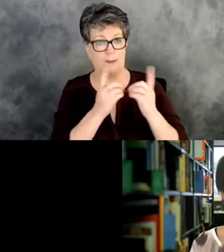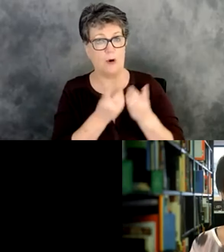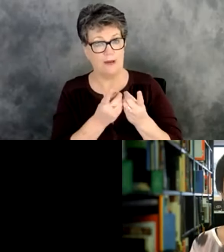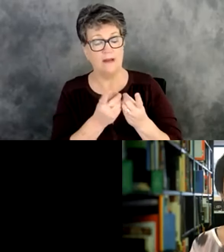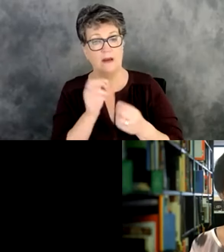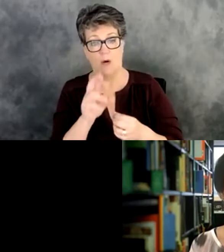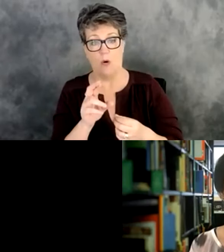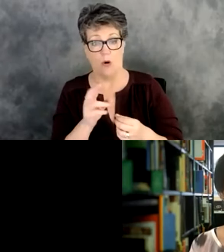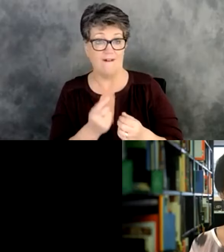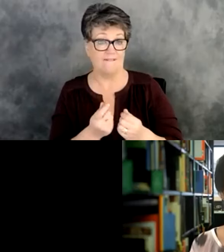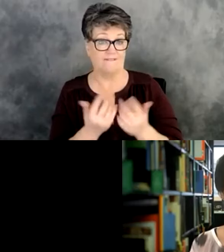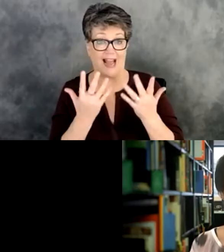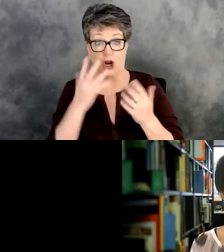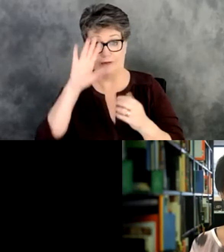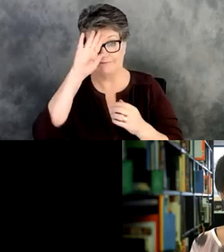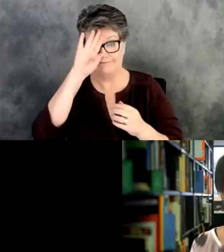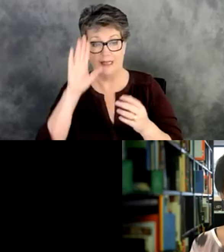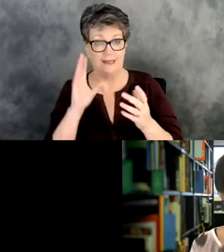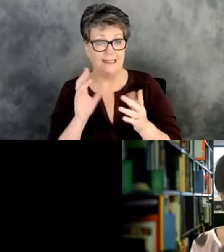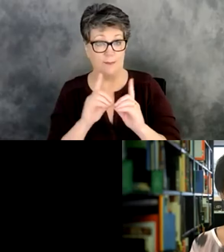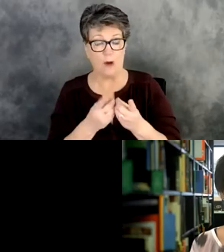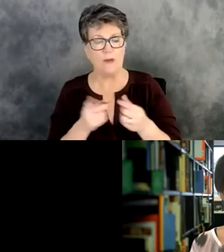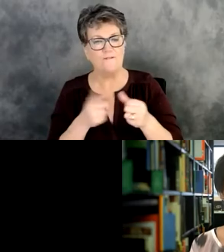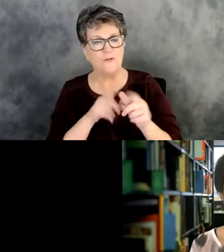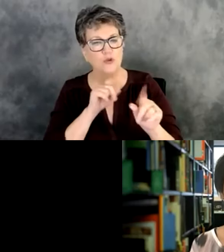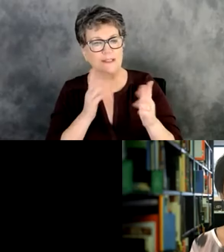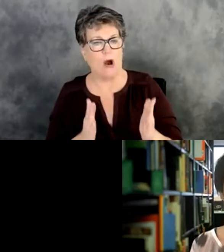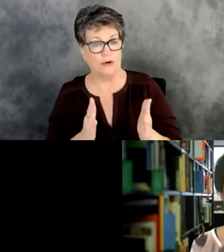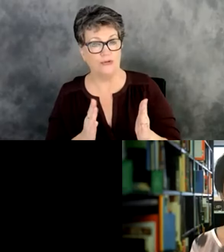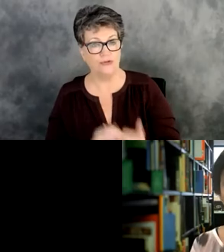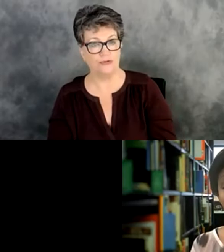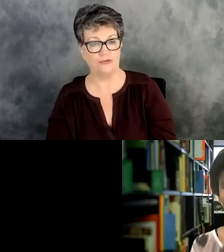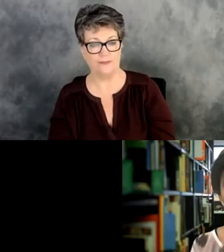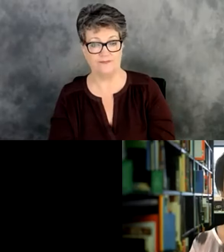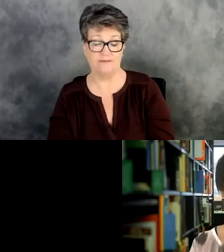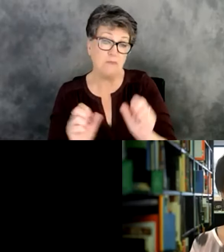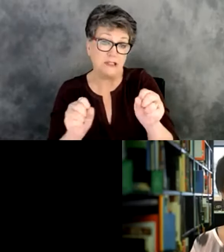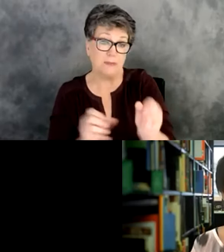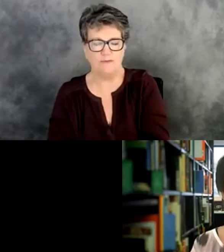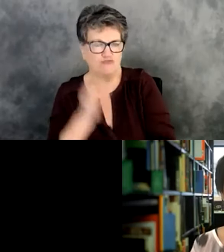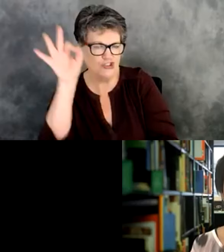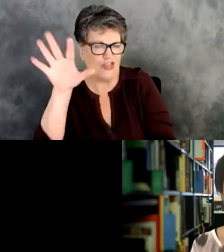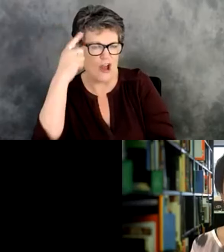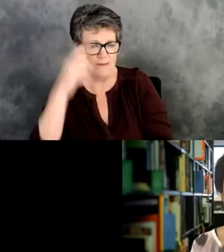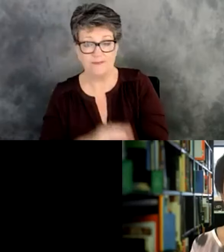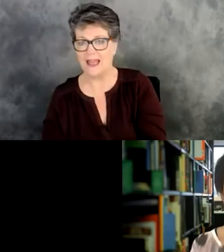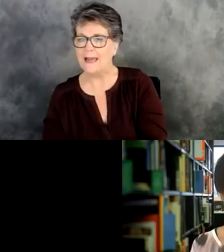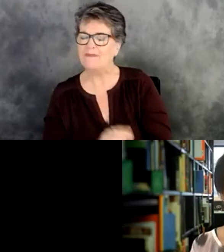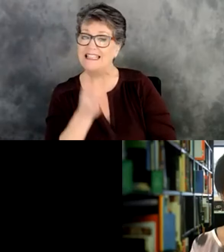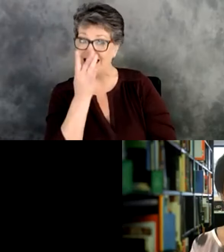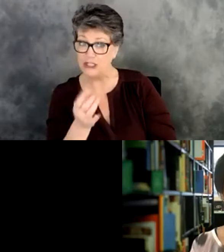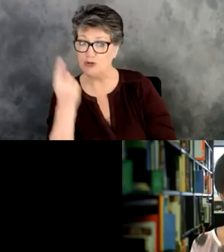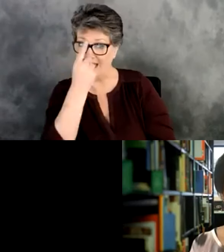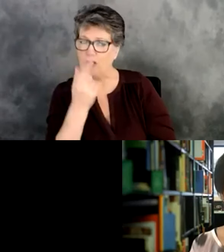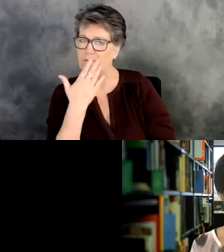or fire departments, the first responders who have to take those reports. Possible, just a thought. It's an interesting thought.